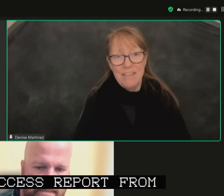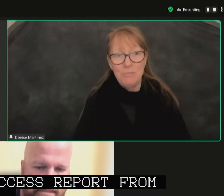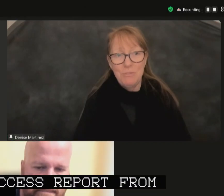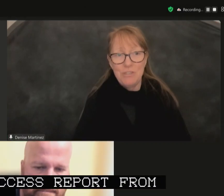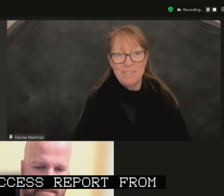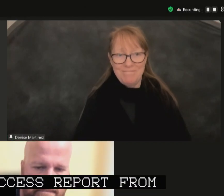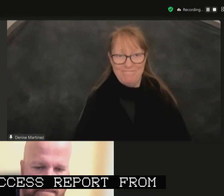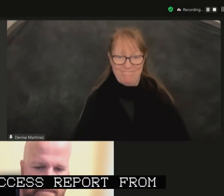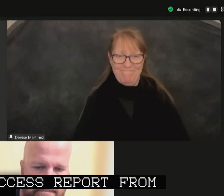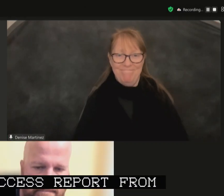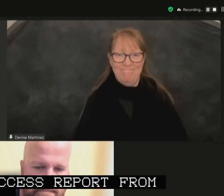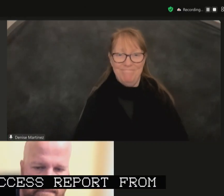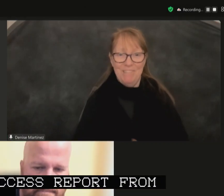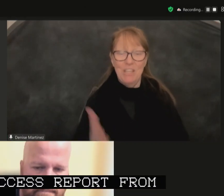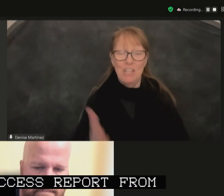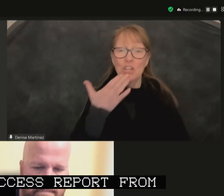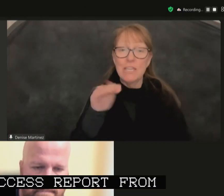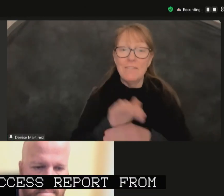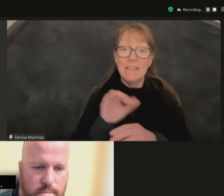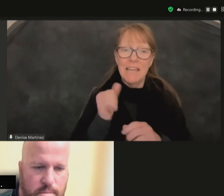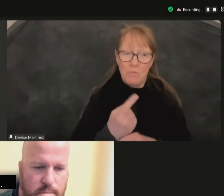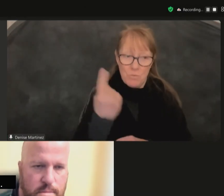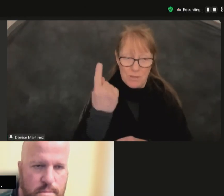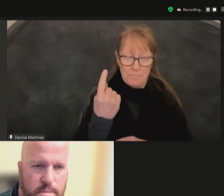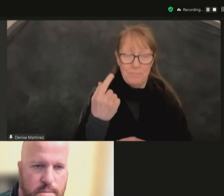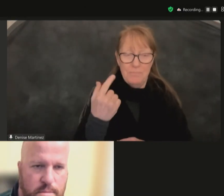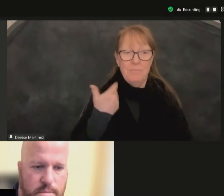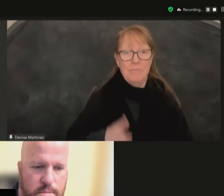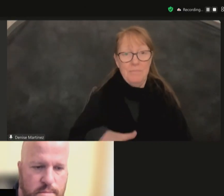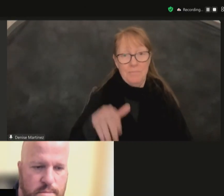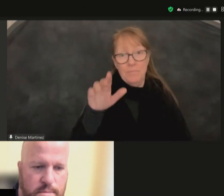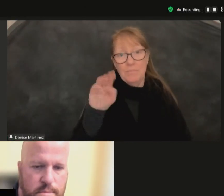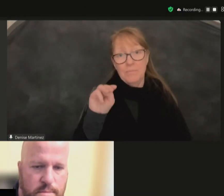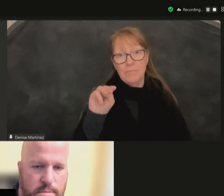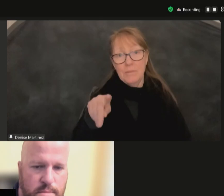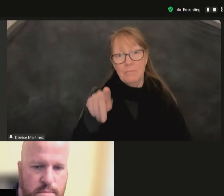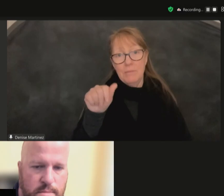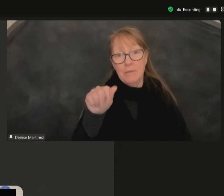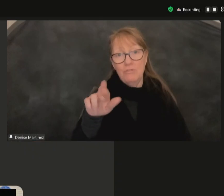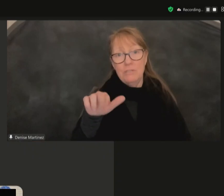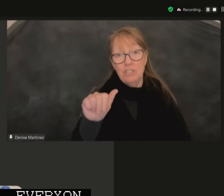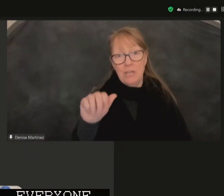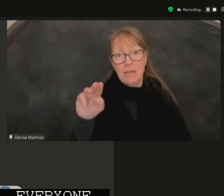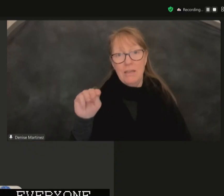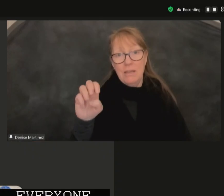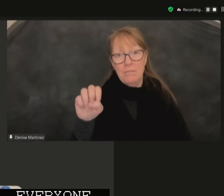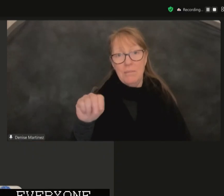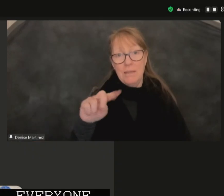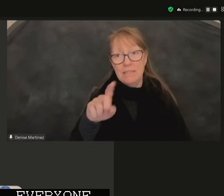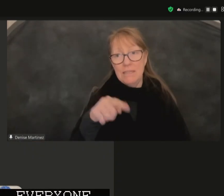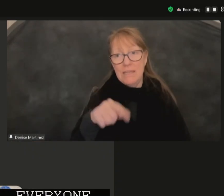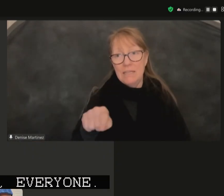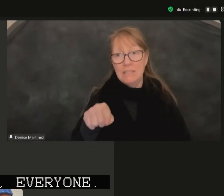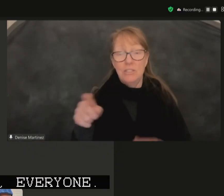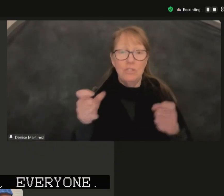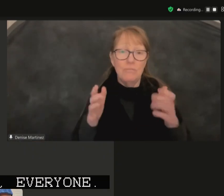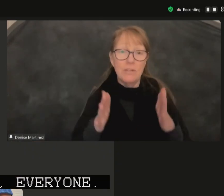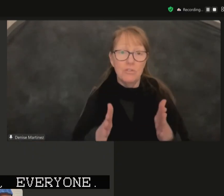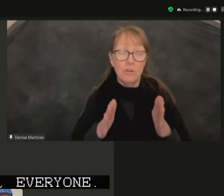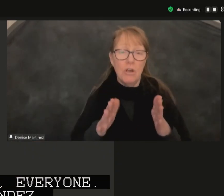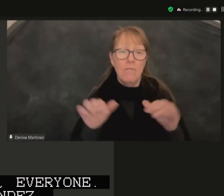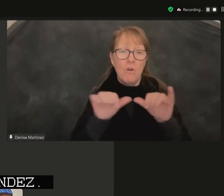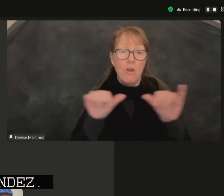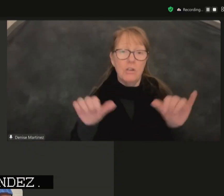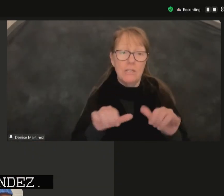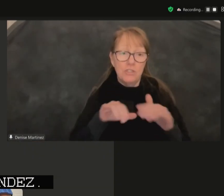Good evening, everyone. My name is Patricia Mendez. I'm the Director of Architectural Access for